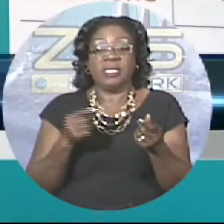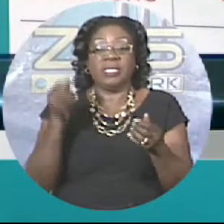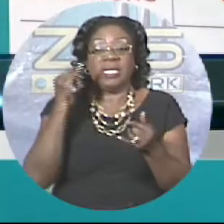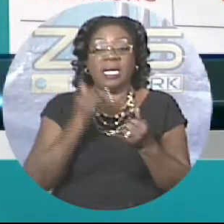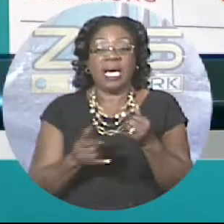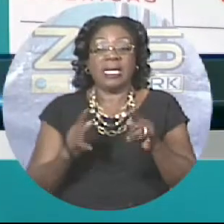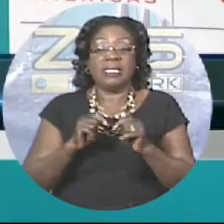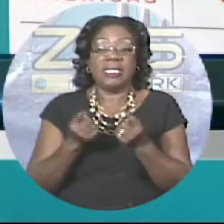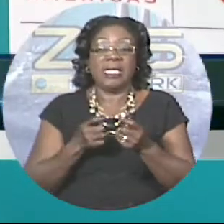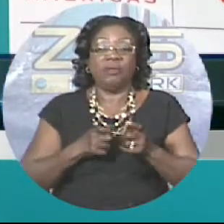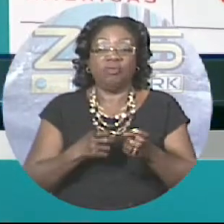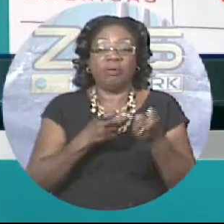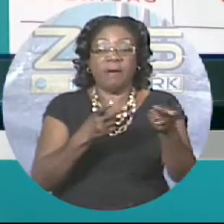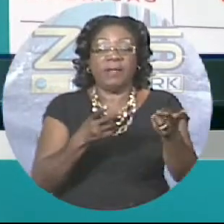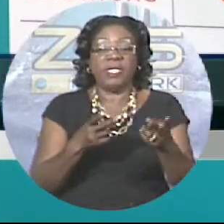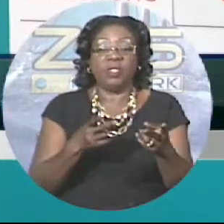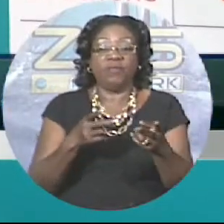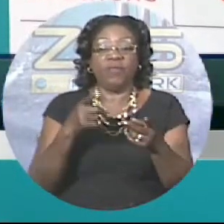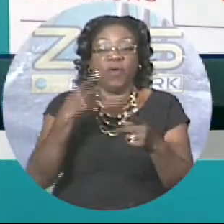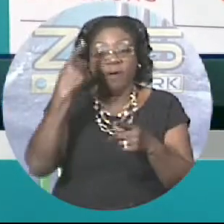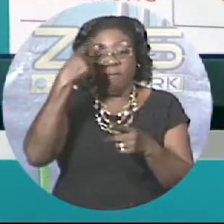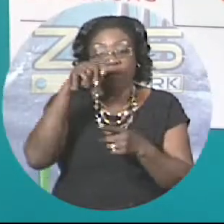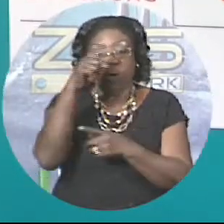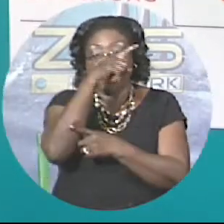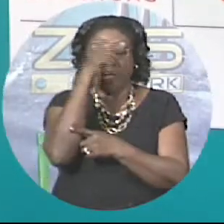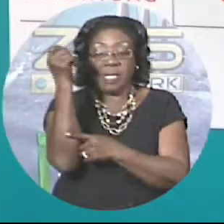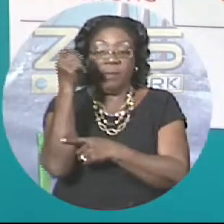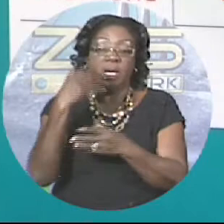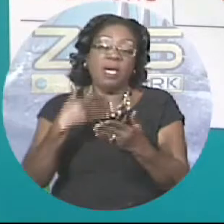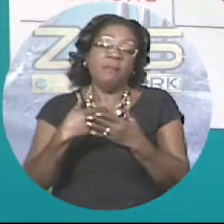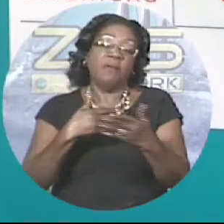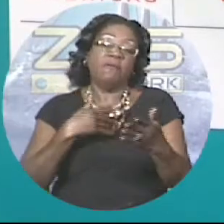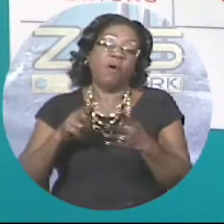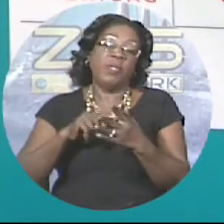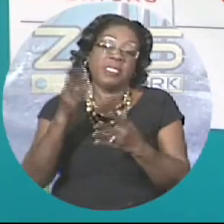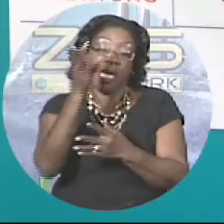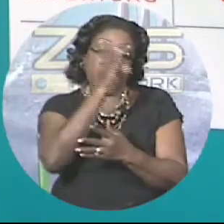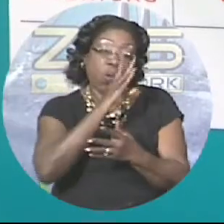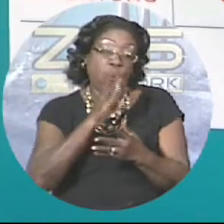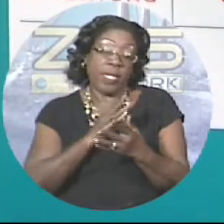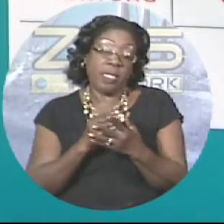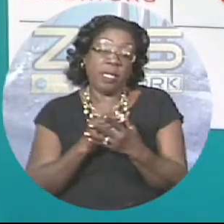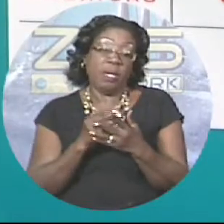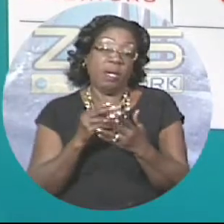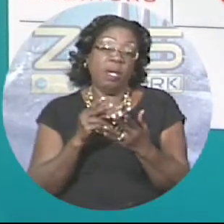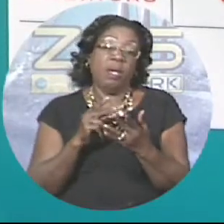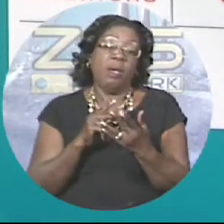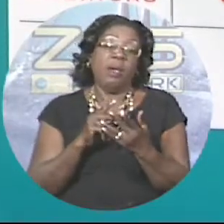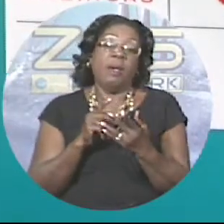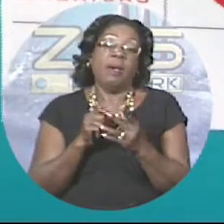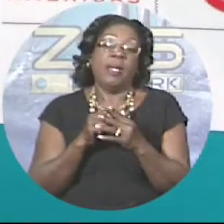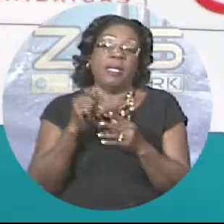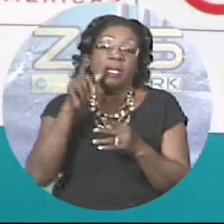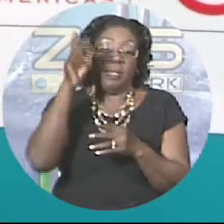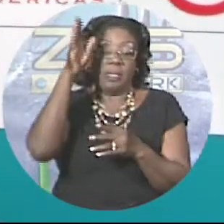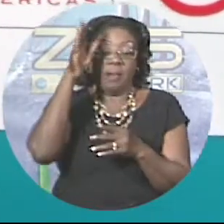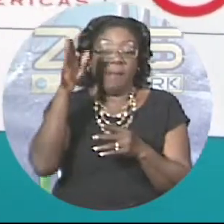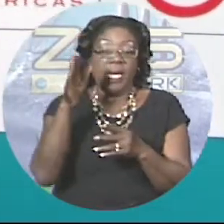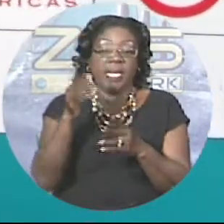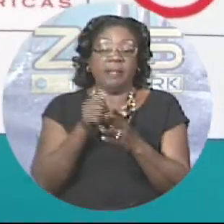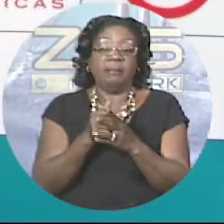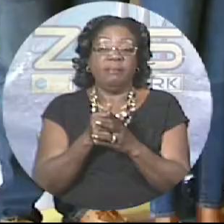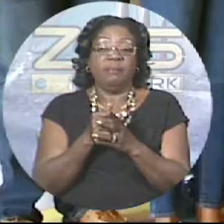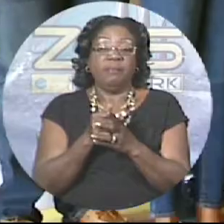for the summer before we go into the winter when we get into the senior men in the home and away series.